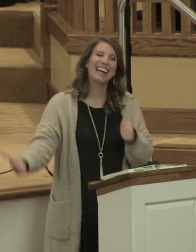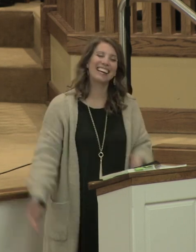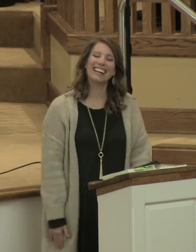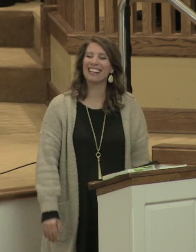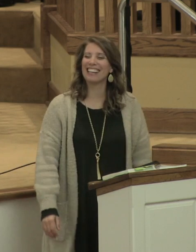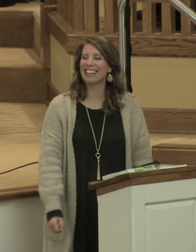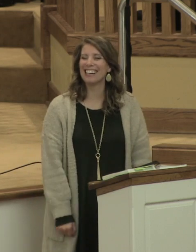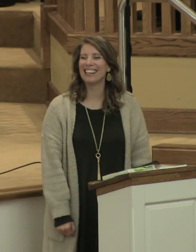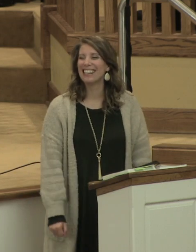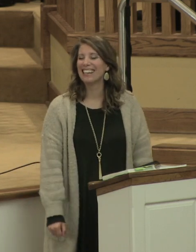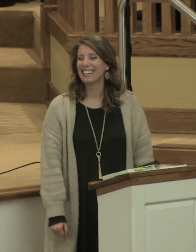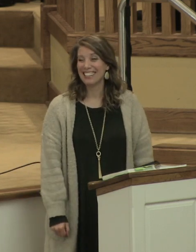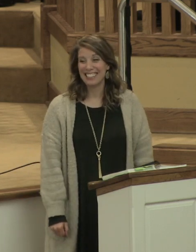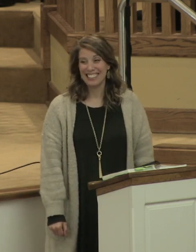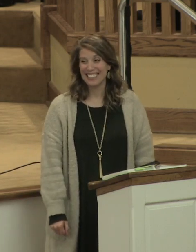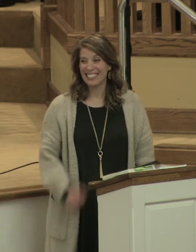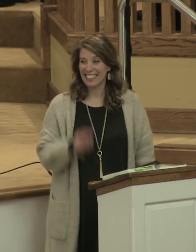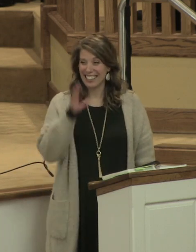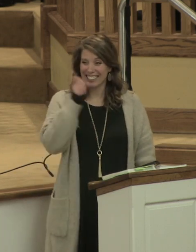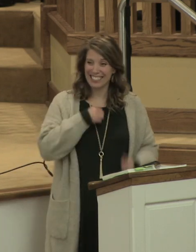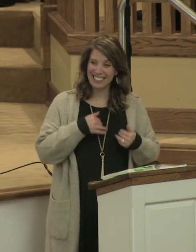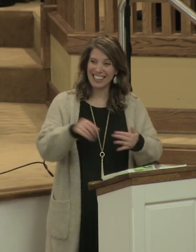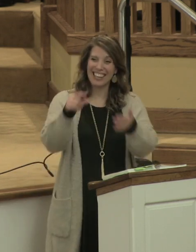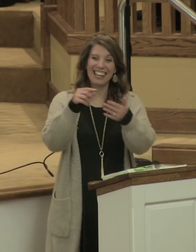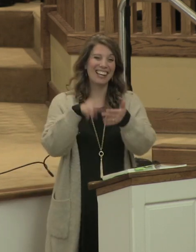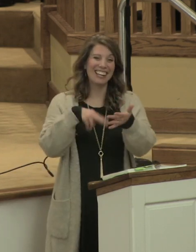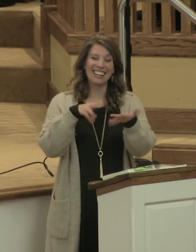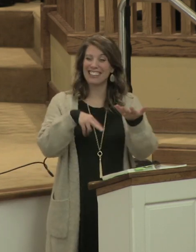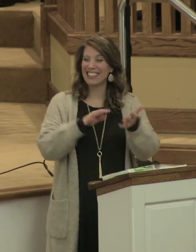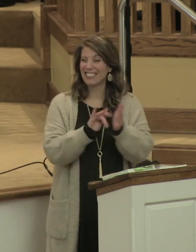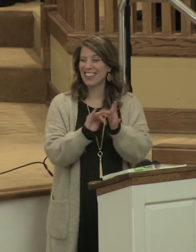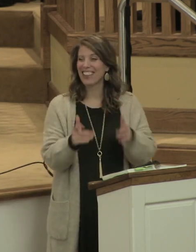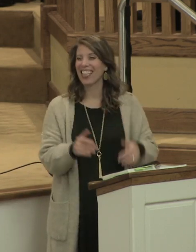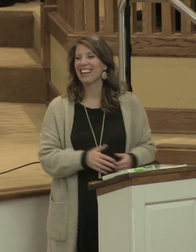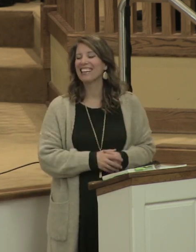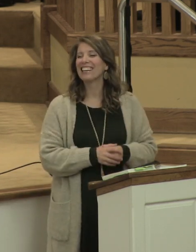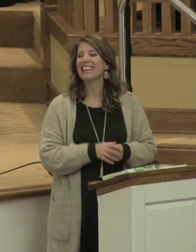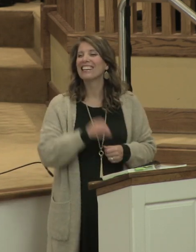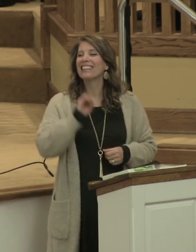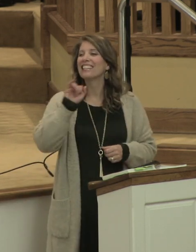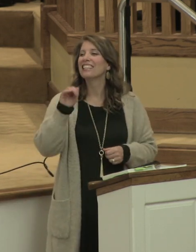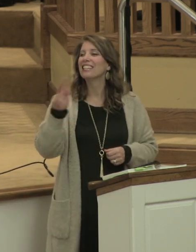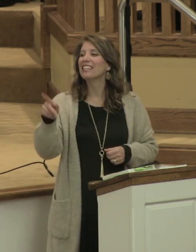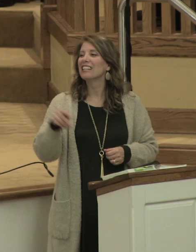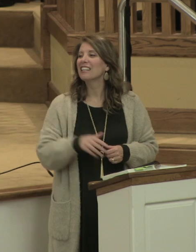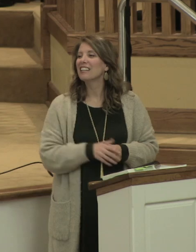Everything. Well, I guess on that, we can go and read the scripture. I mean, she's got to know. Yes, sir, Jack.